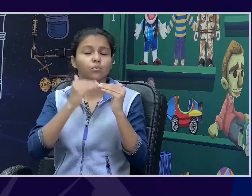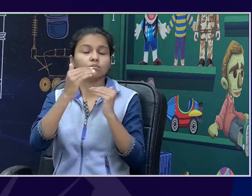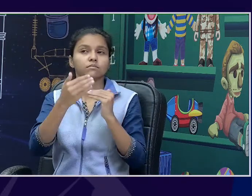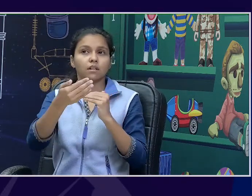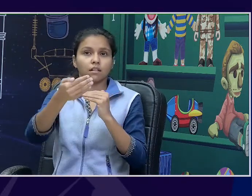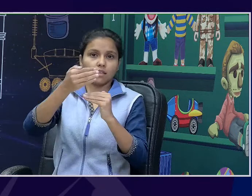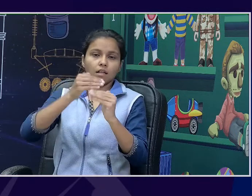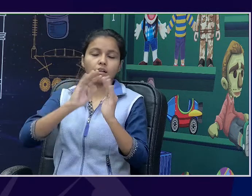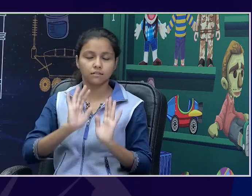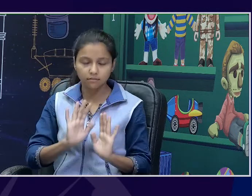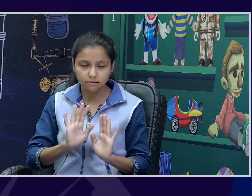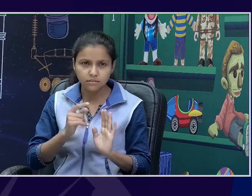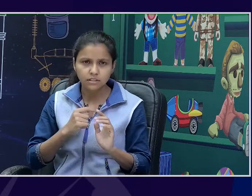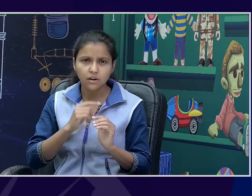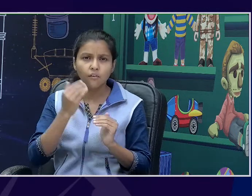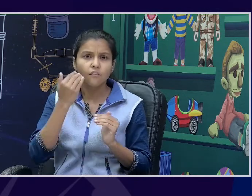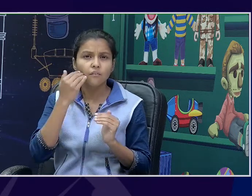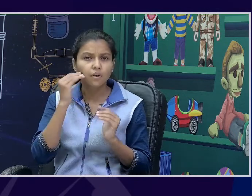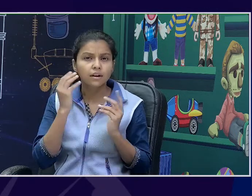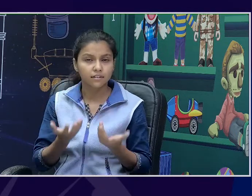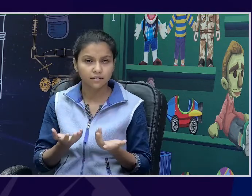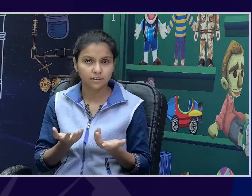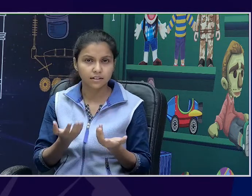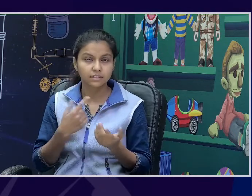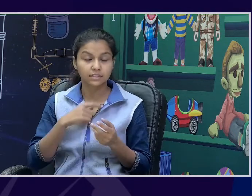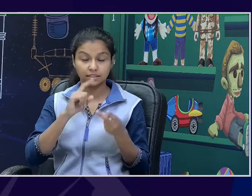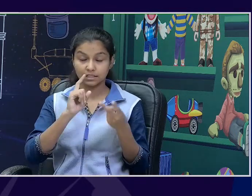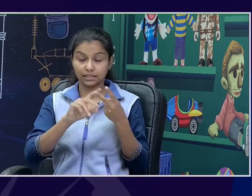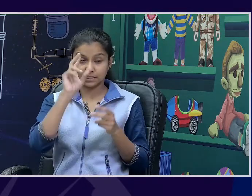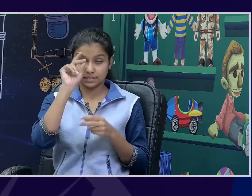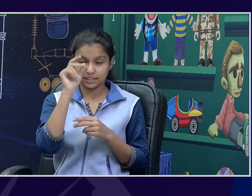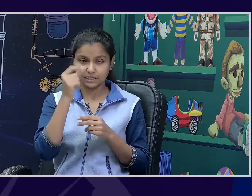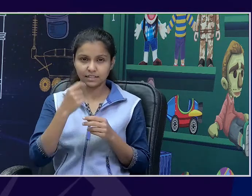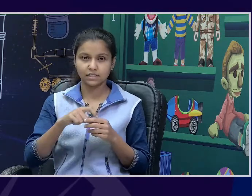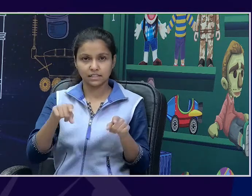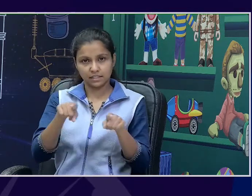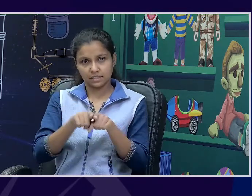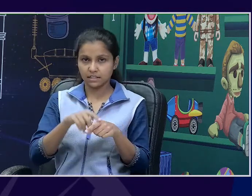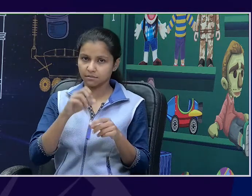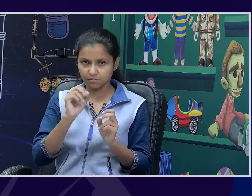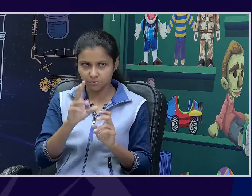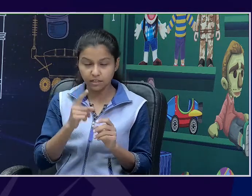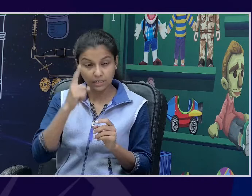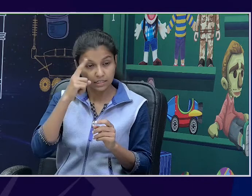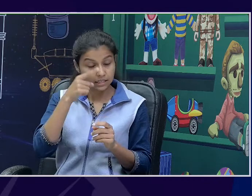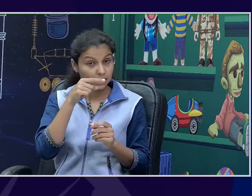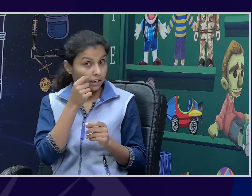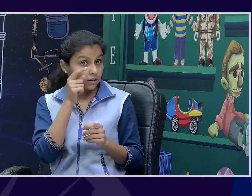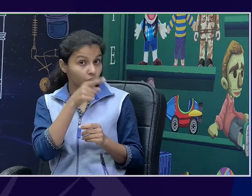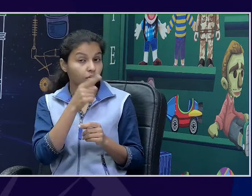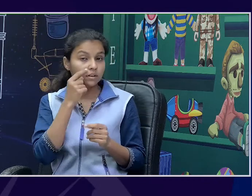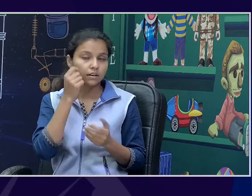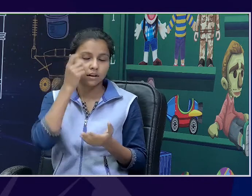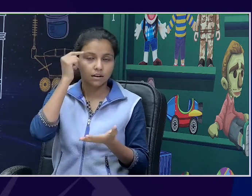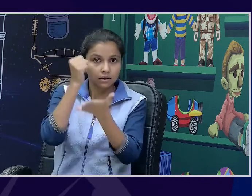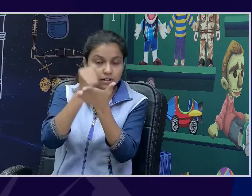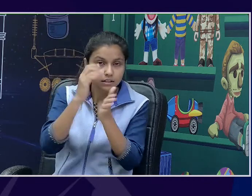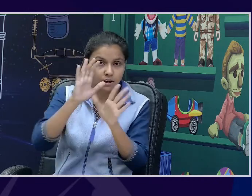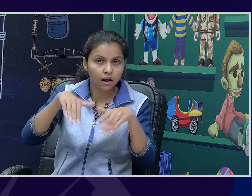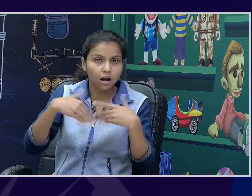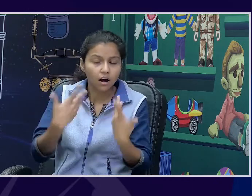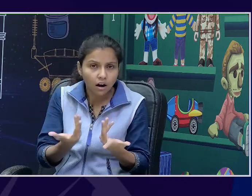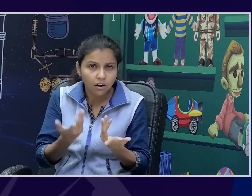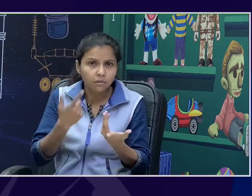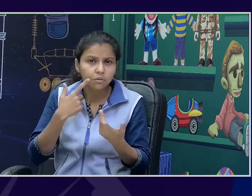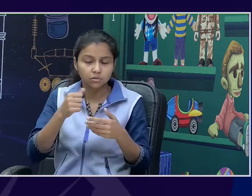fear. Now this was when the second strategy came in effect. Okay. He decided that now he